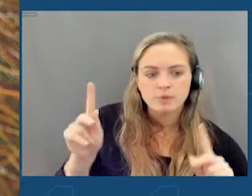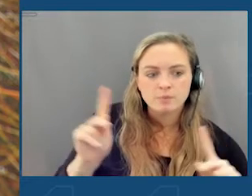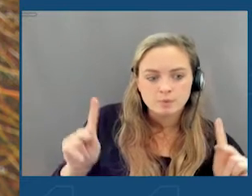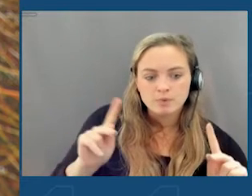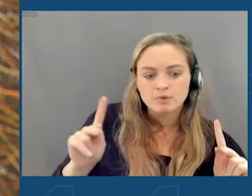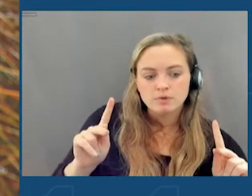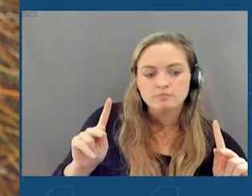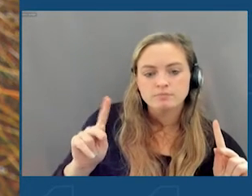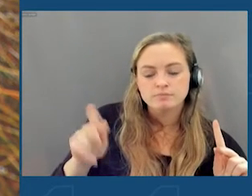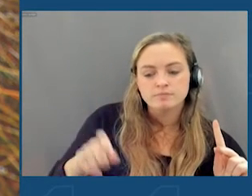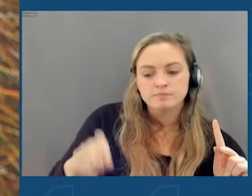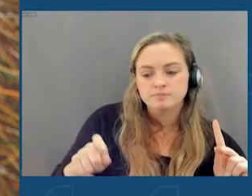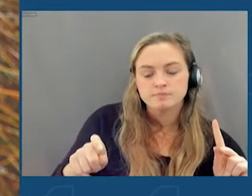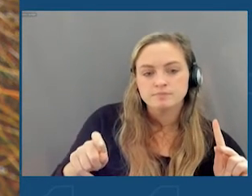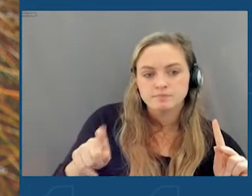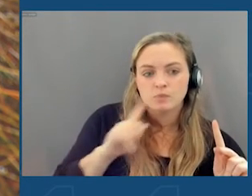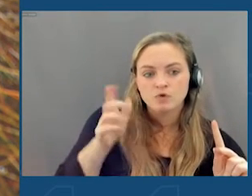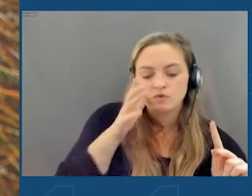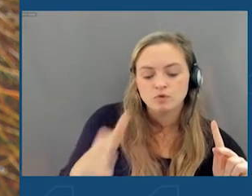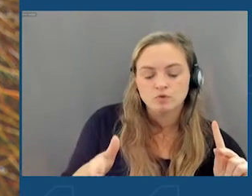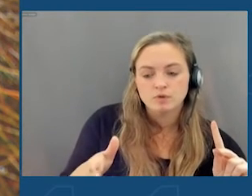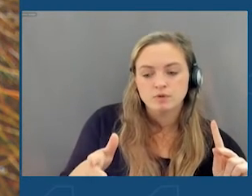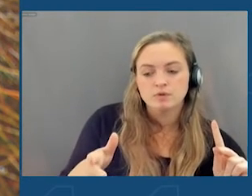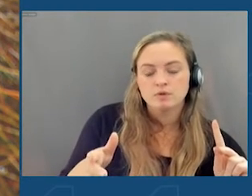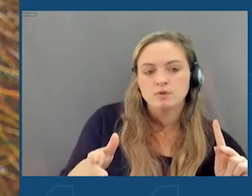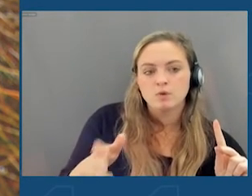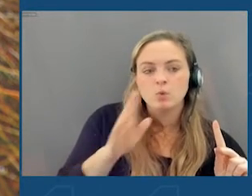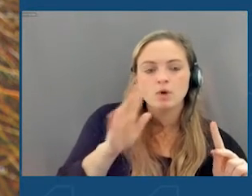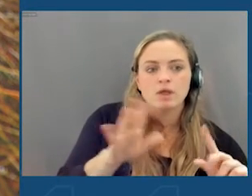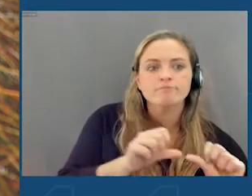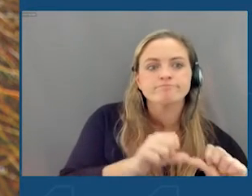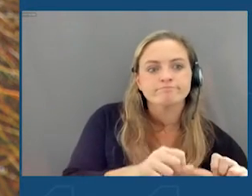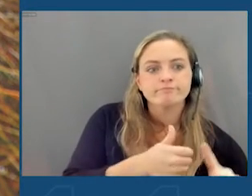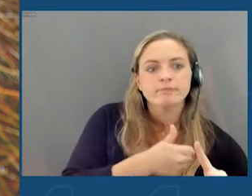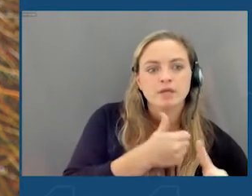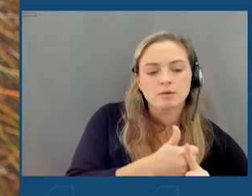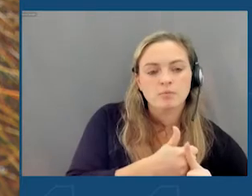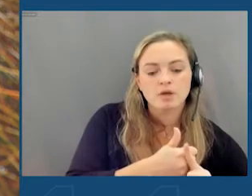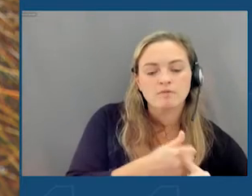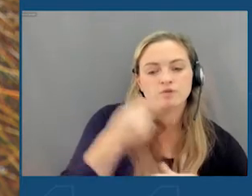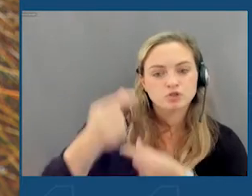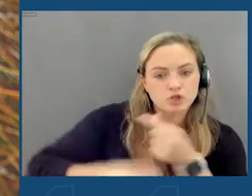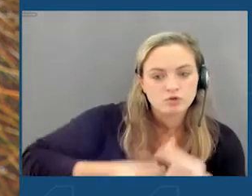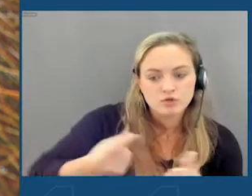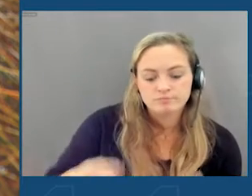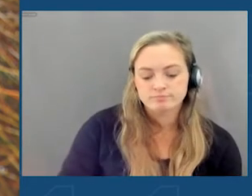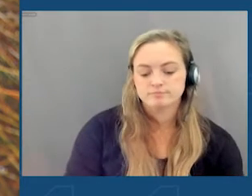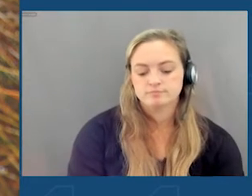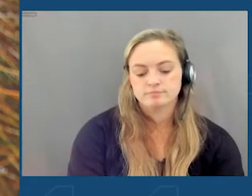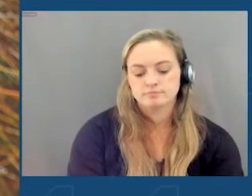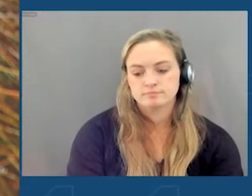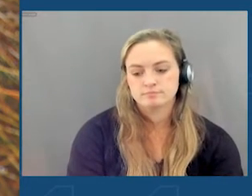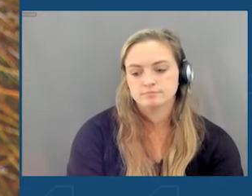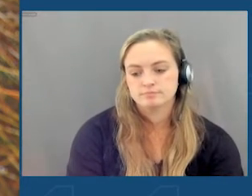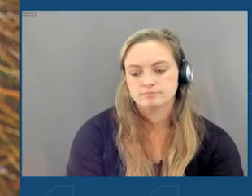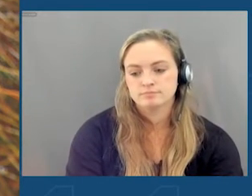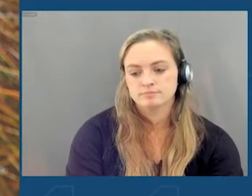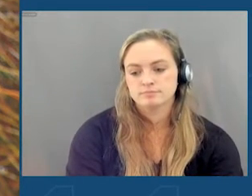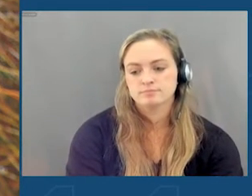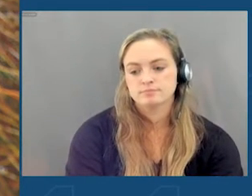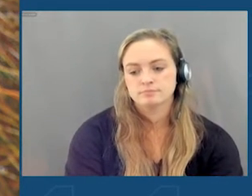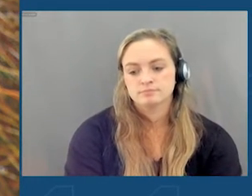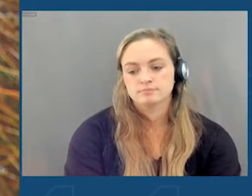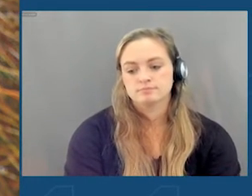in the near future, but it will also have a profound impact for generations to come. So I want to thank